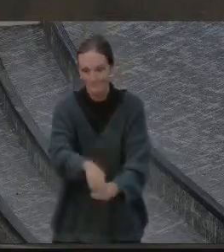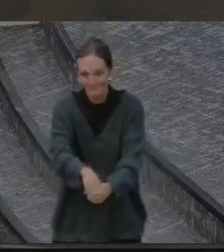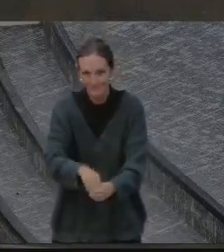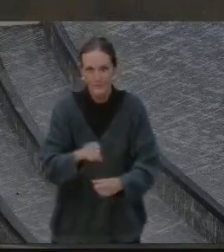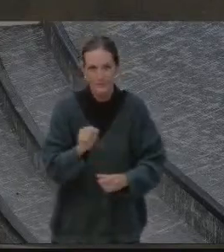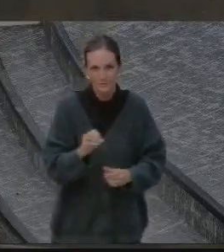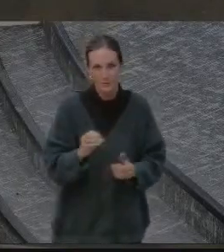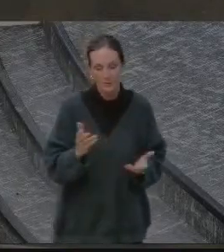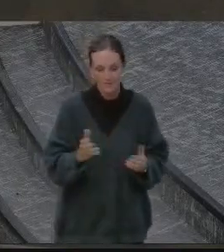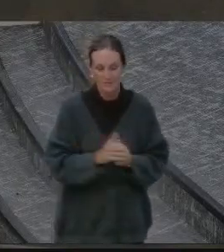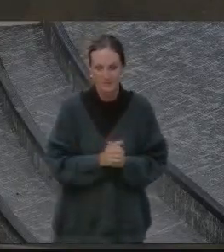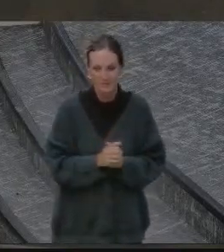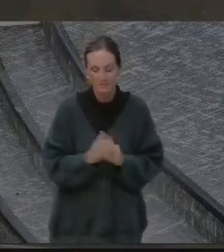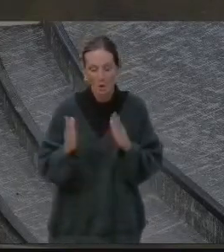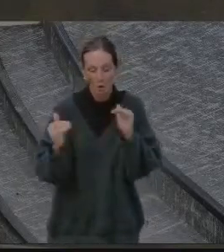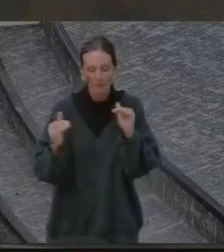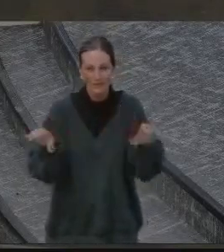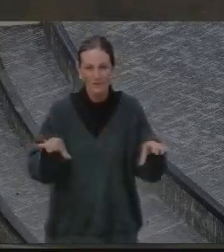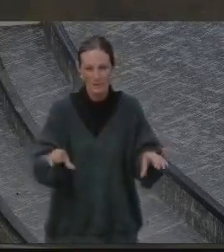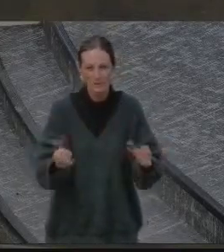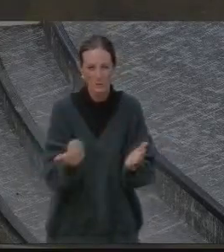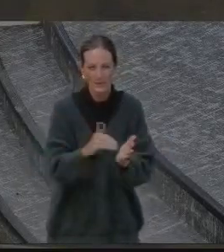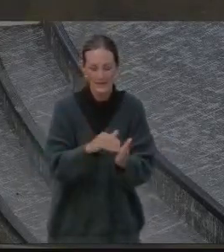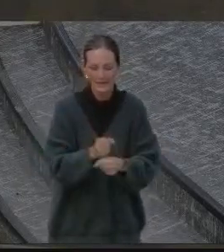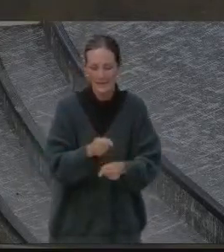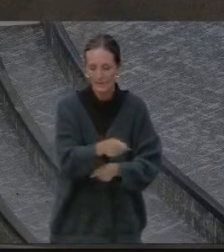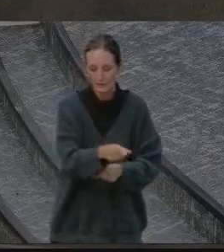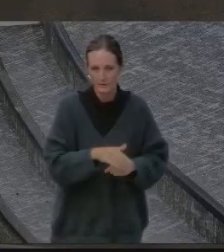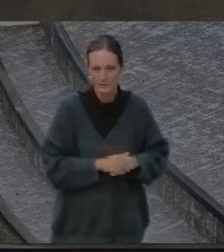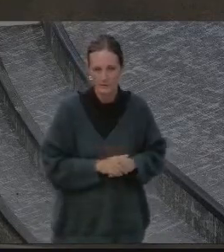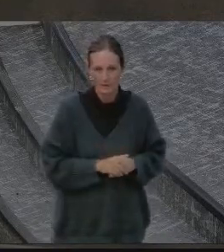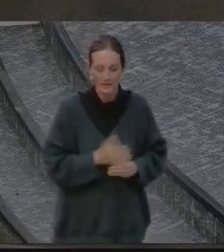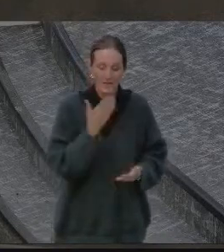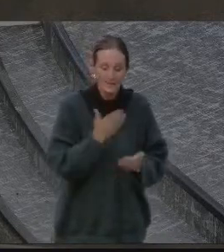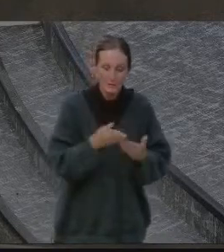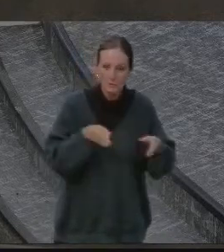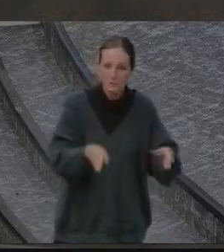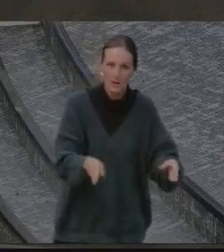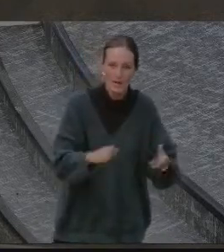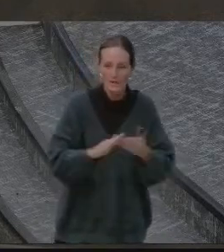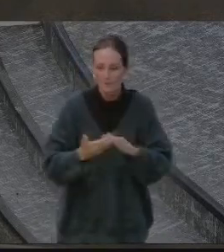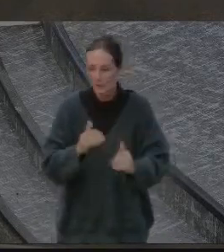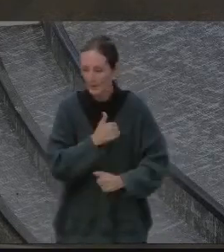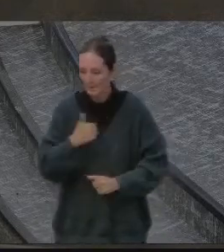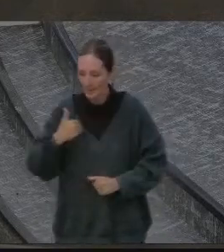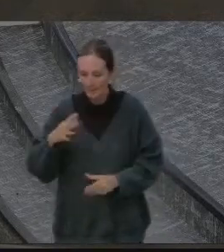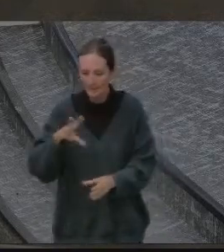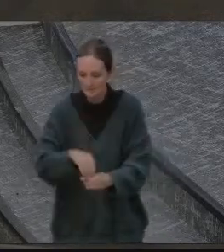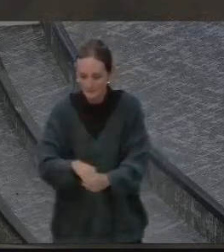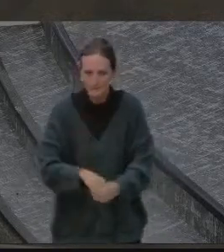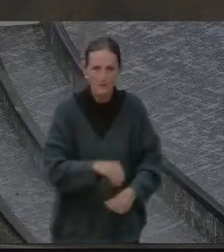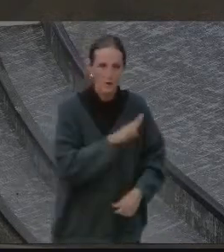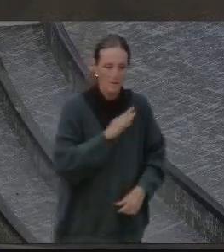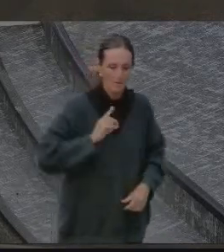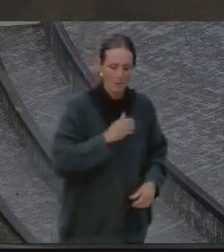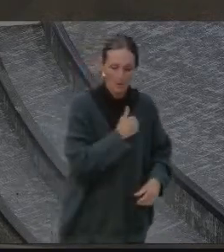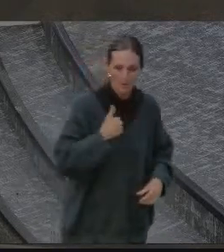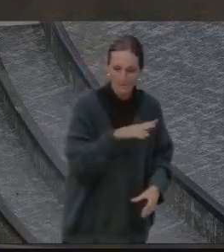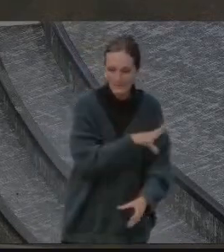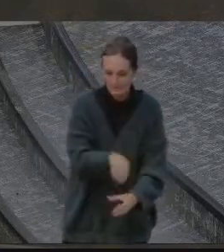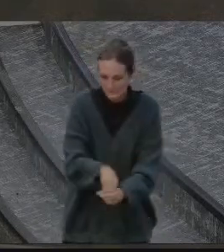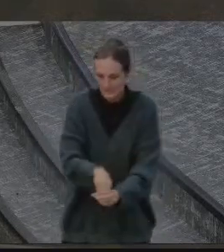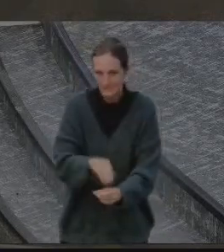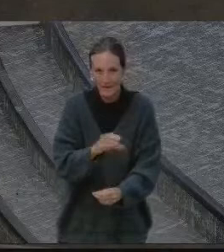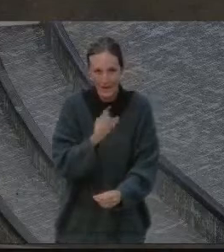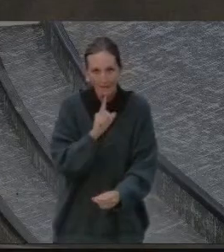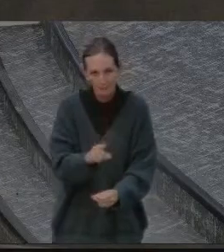back to that next year, because it is a great way for board members and community members to get involved and just to have that excitement for kids